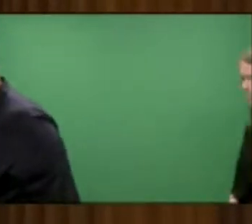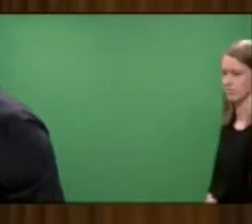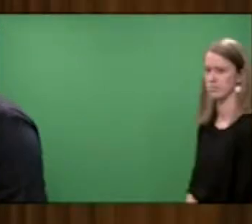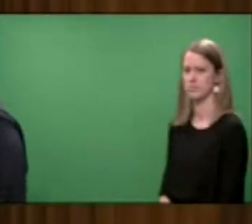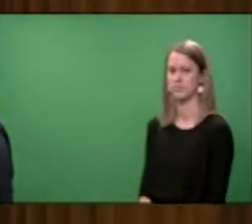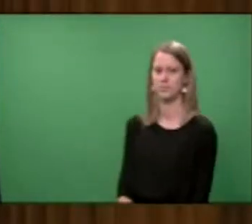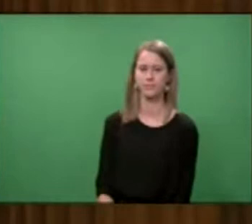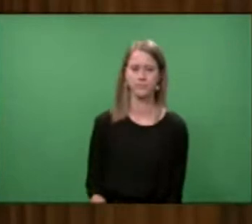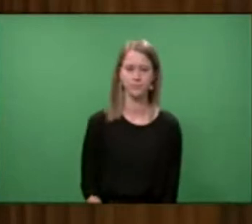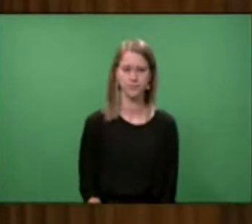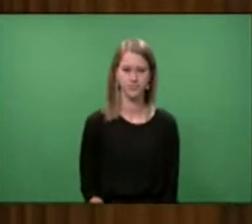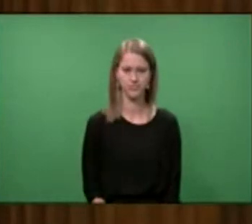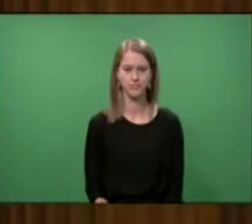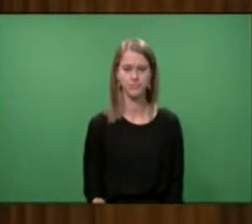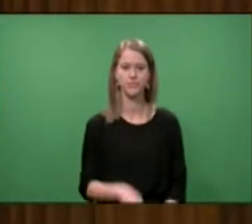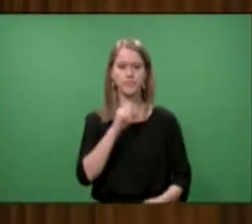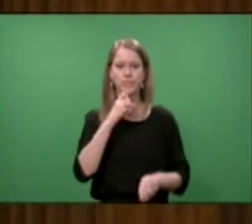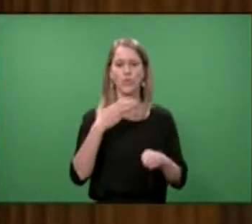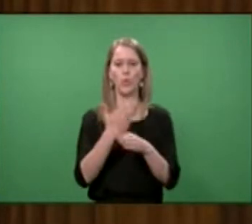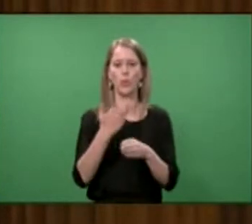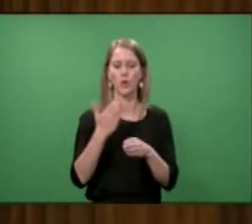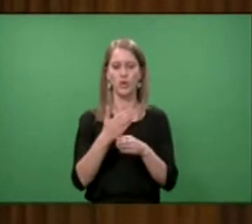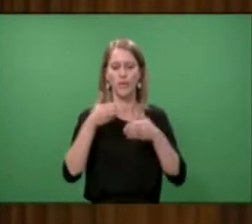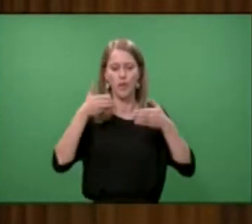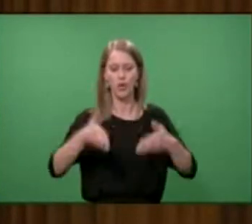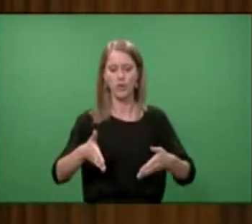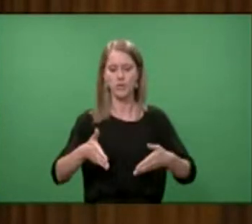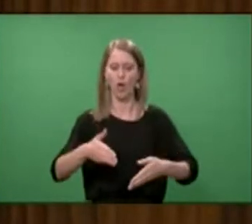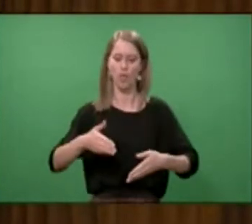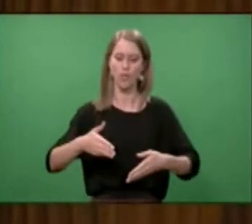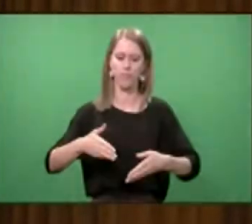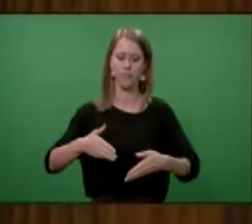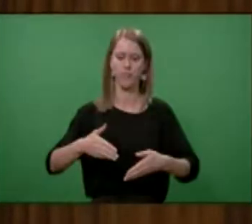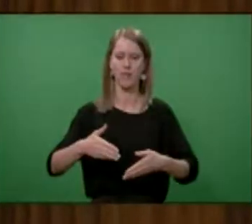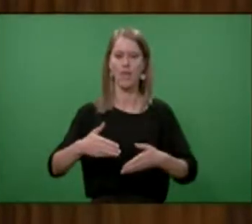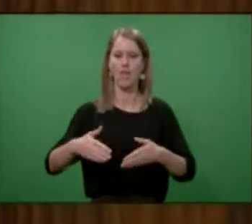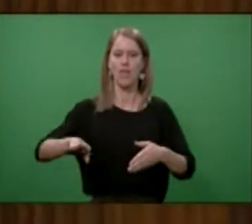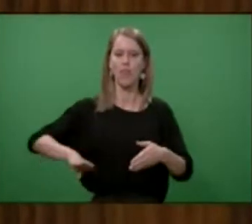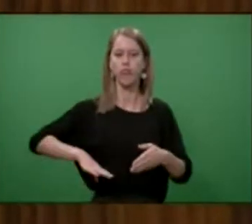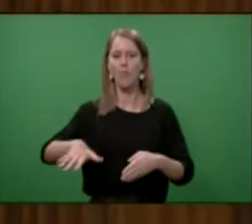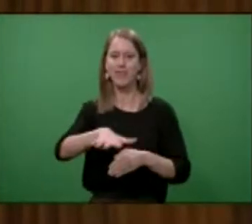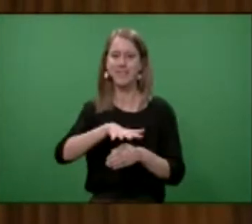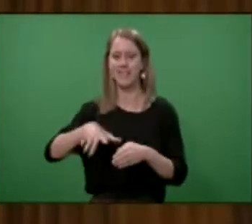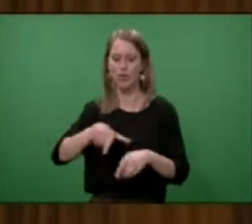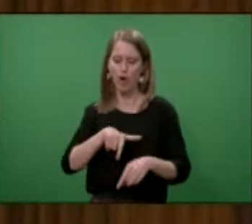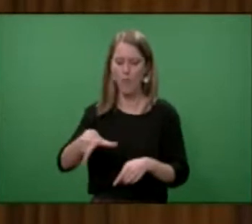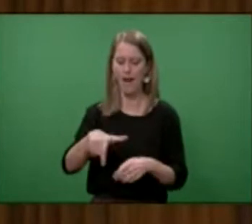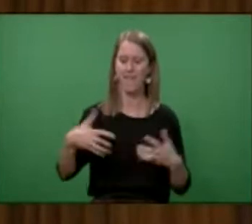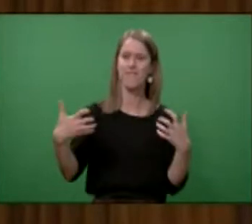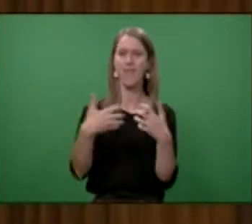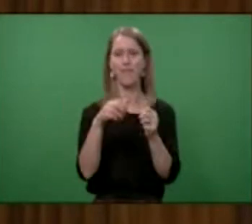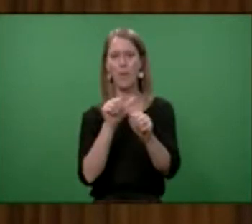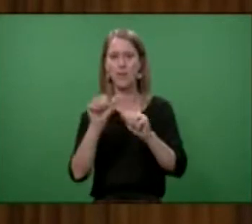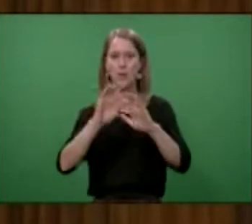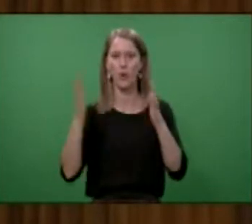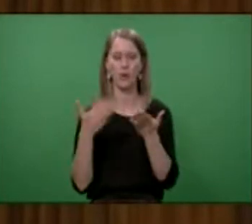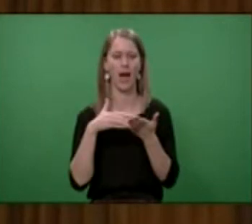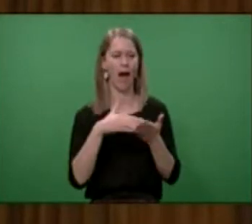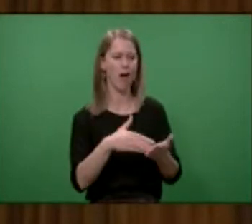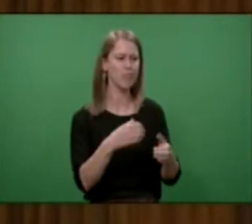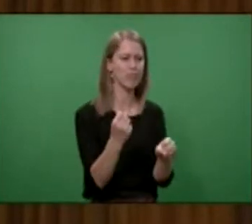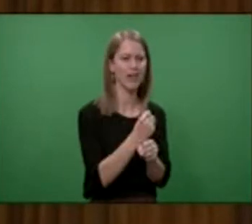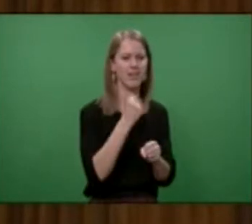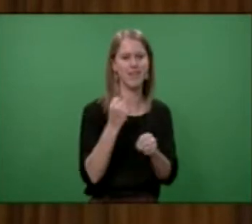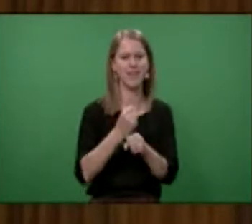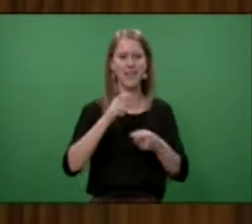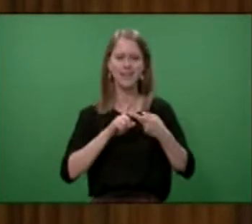It will work to implement the primary sector roadmap Fit for a Better World to accelerate the productivity,